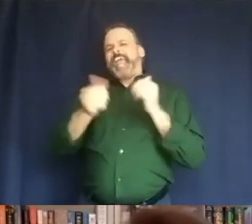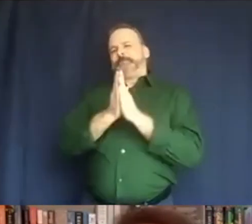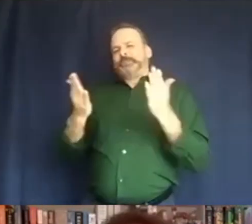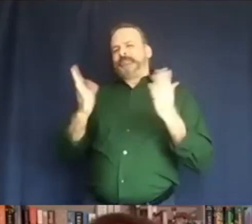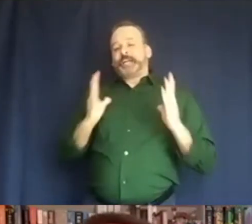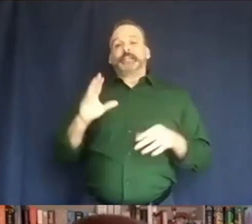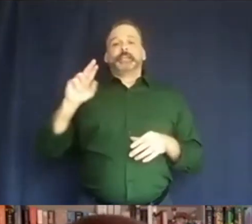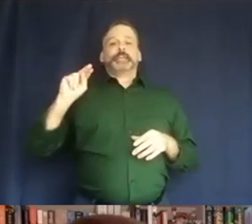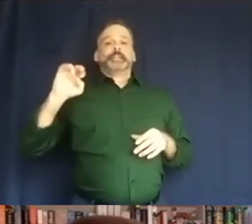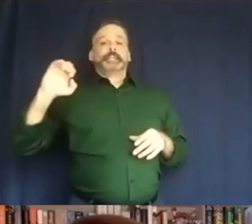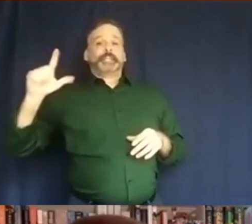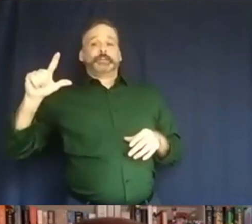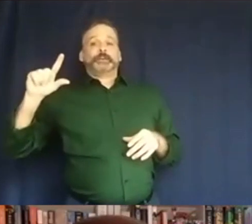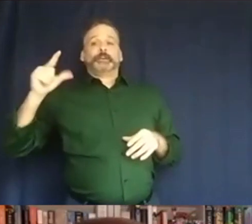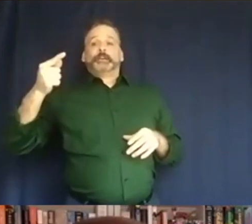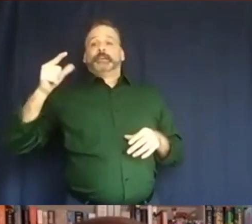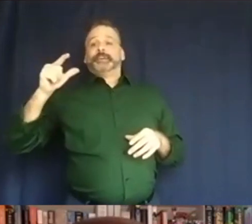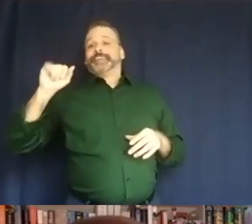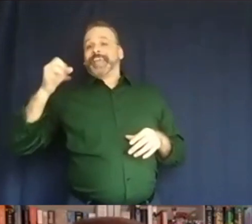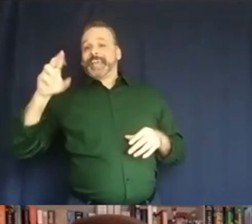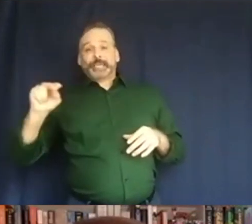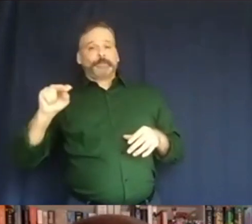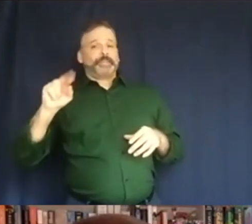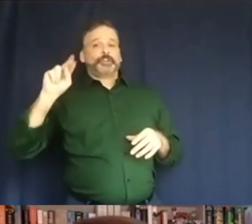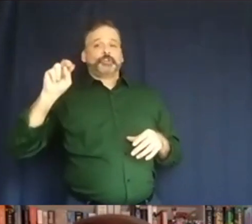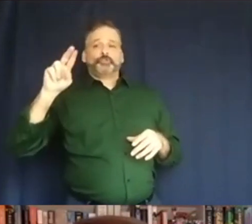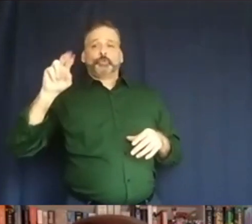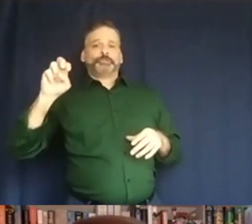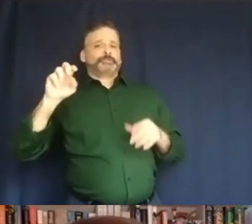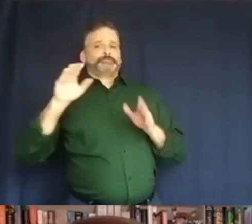Neil Gaiman's Norse Mythology, of course, is fantastic. I loved it.